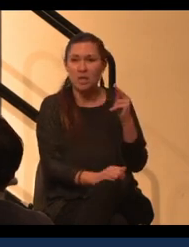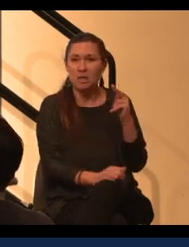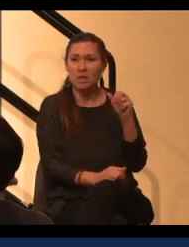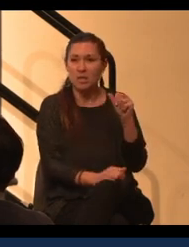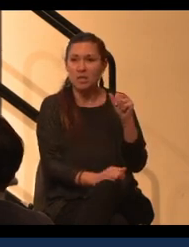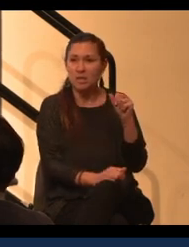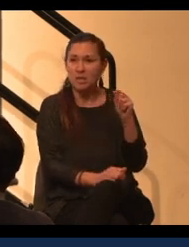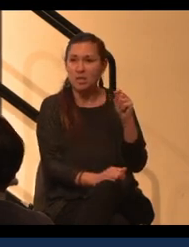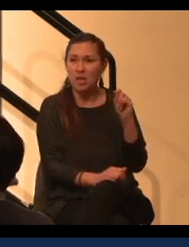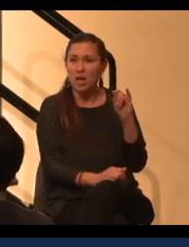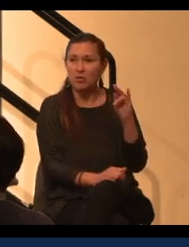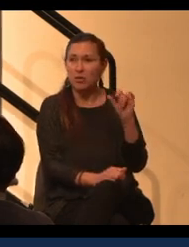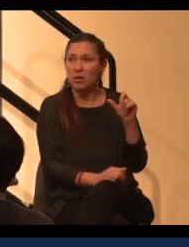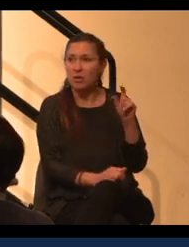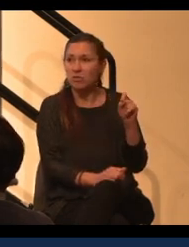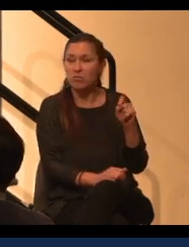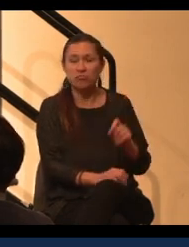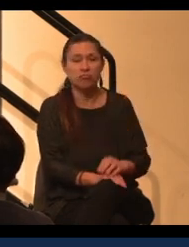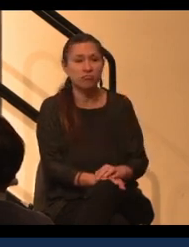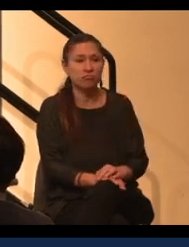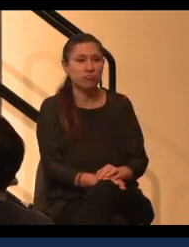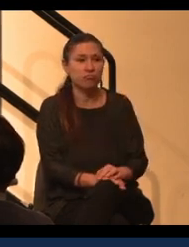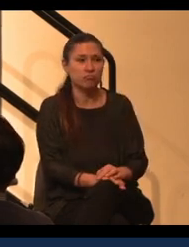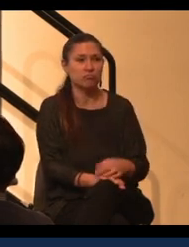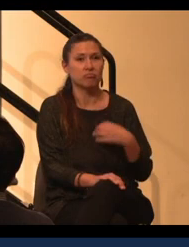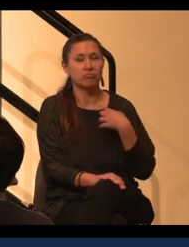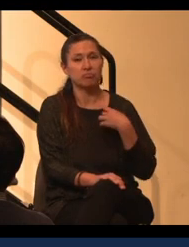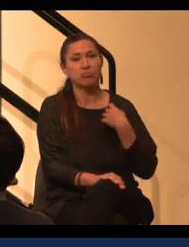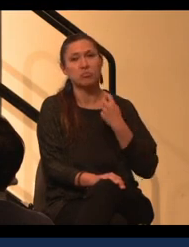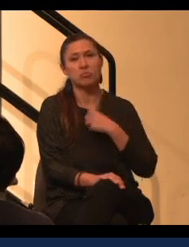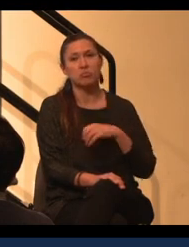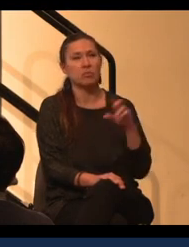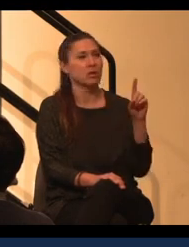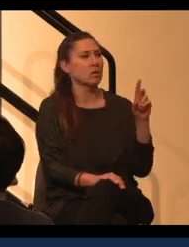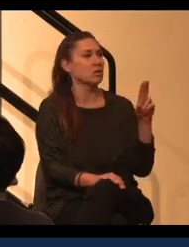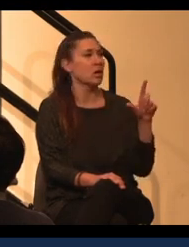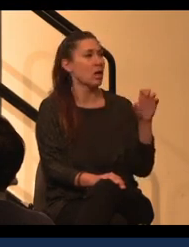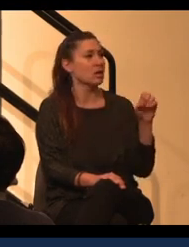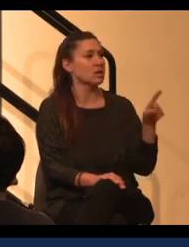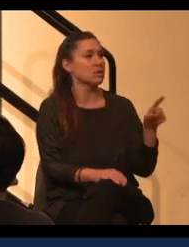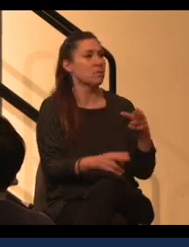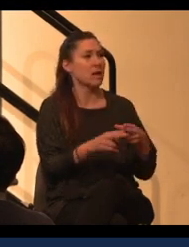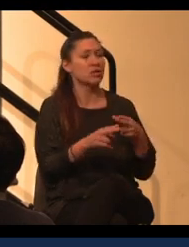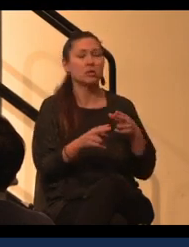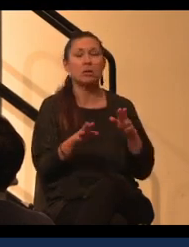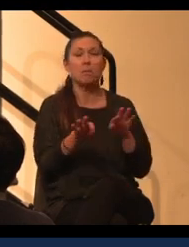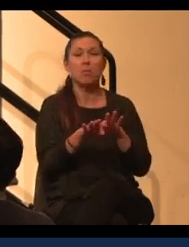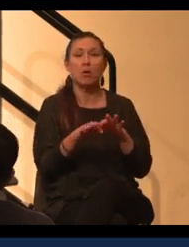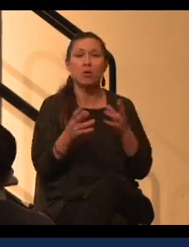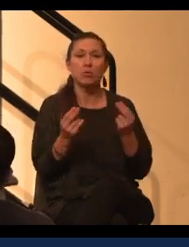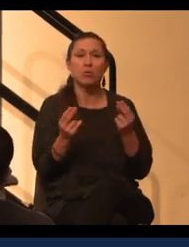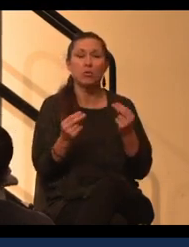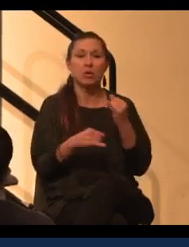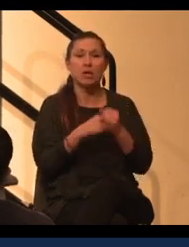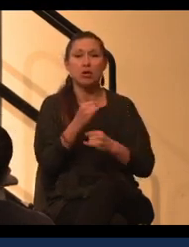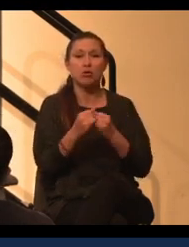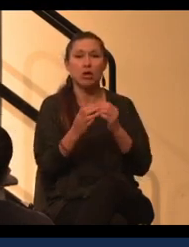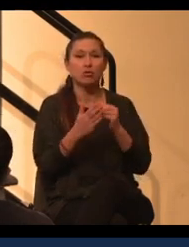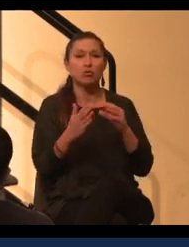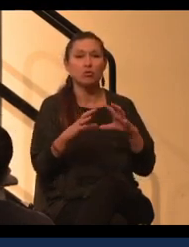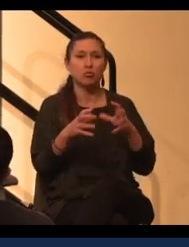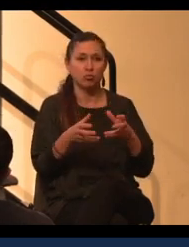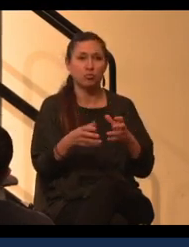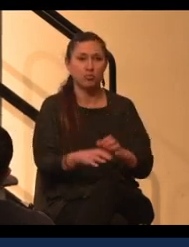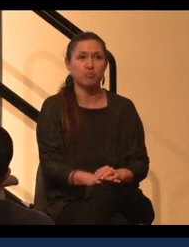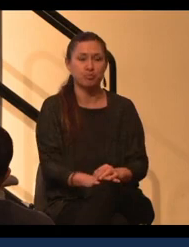When it comes to the Dulce had mentioned, just the importance of the international student